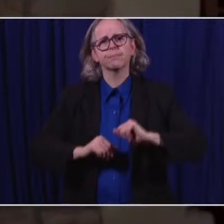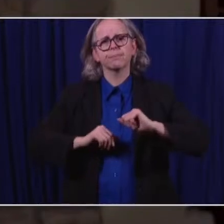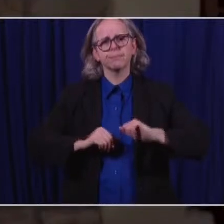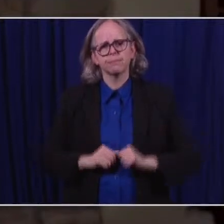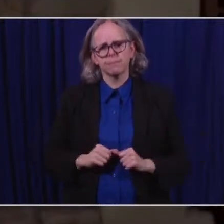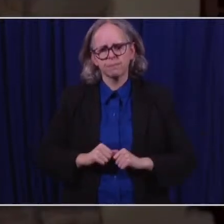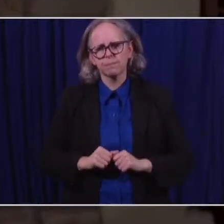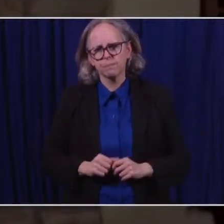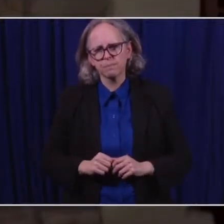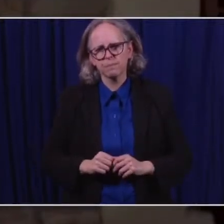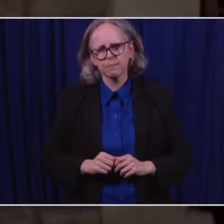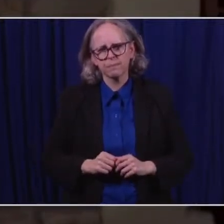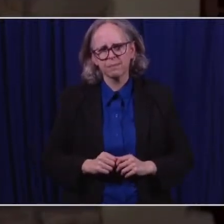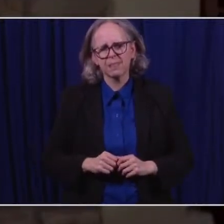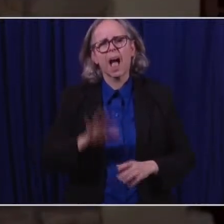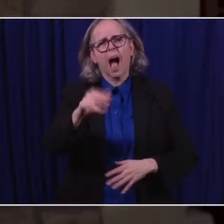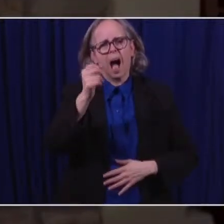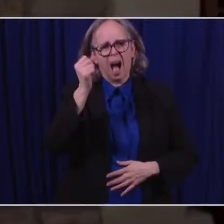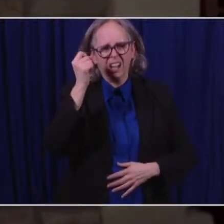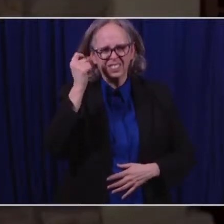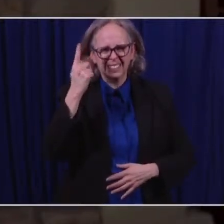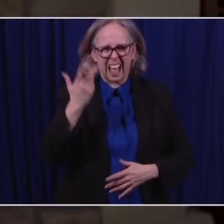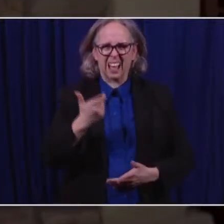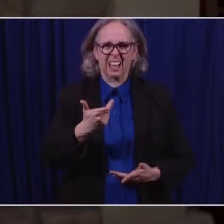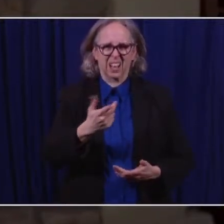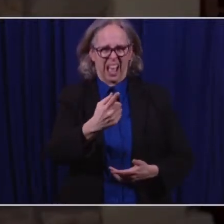very understandably with what are you going to do about it.